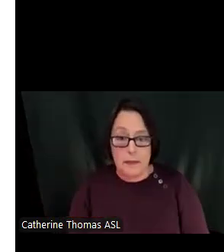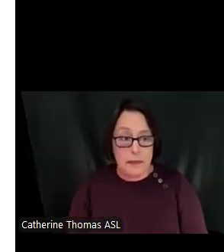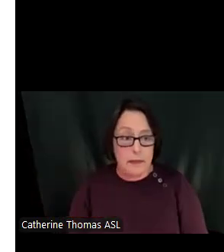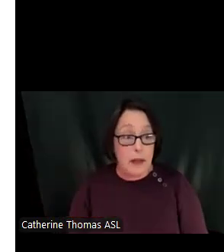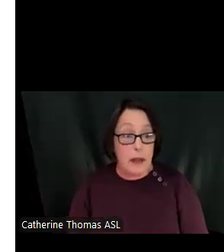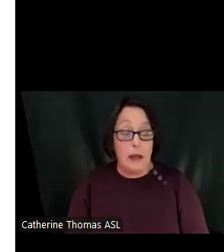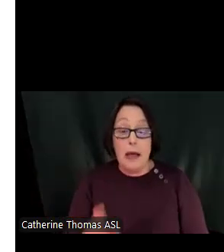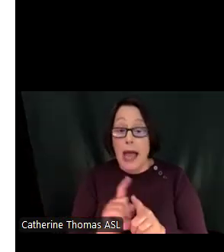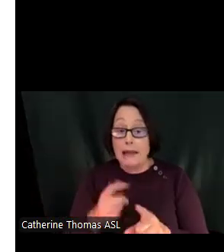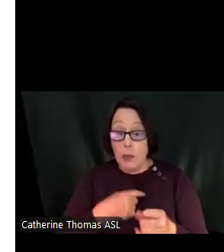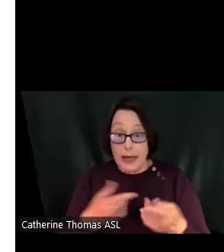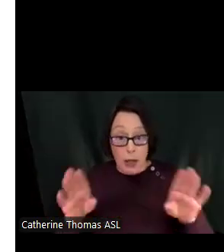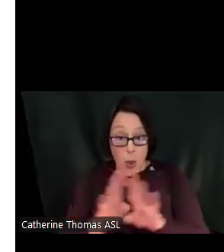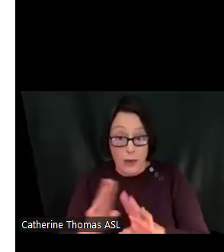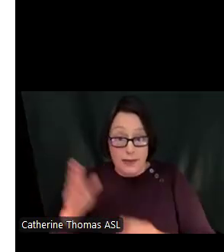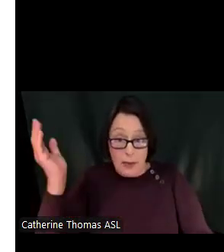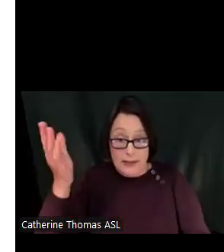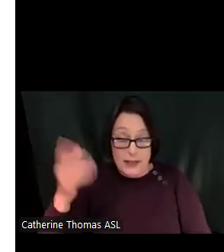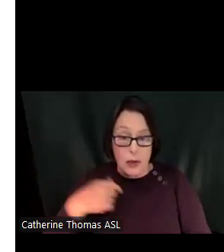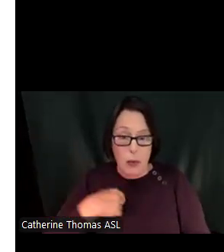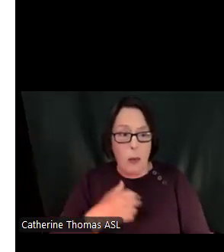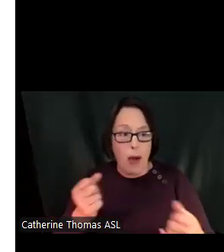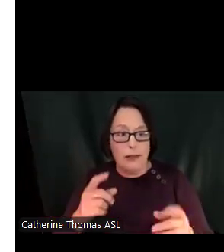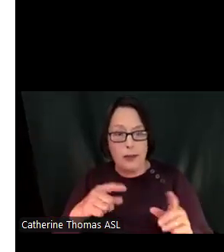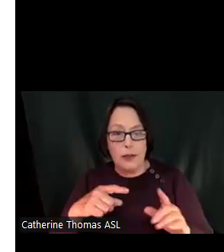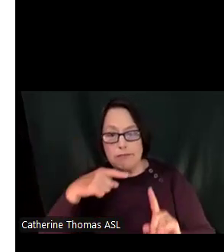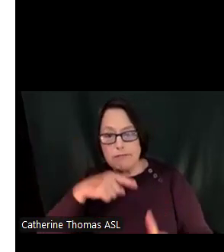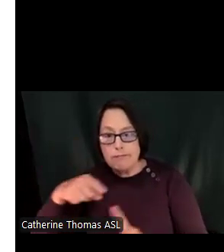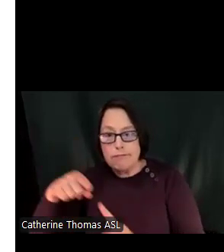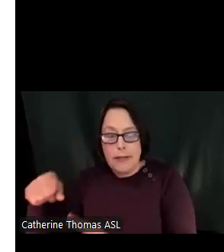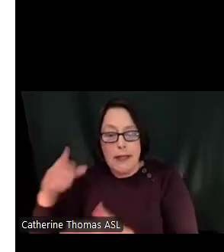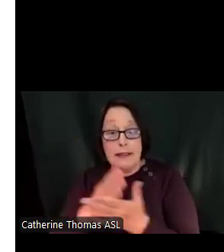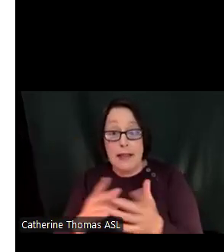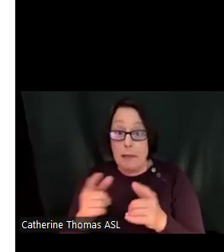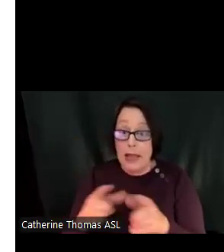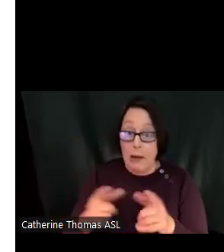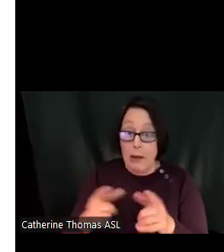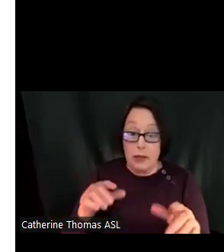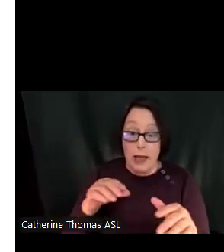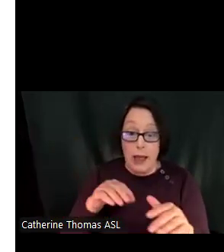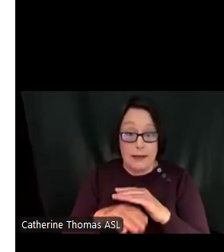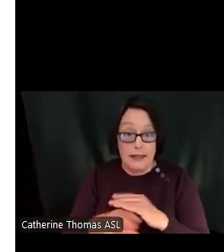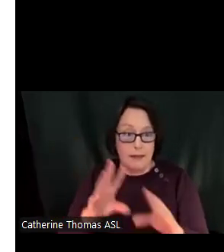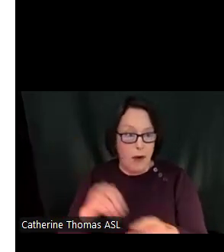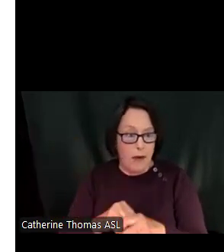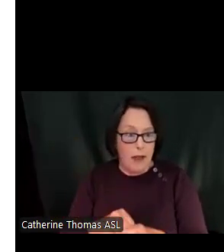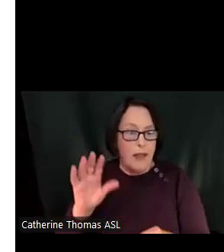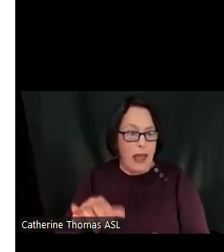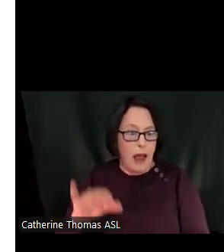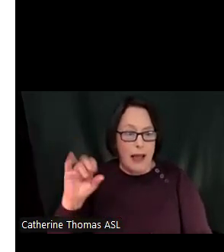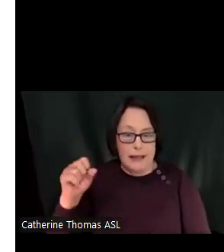As we conclude our presentation, we wanted to call out some of the language access related engagements the ISP is involved